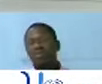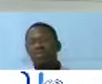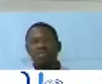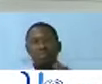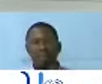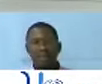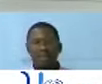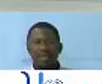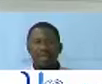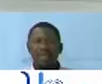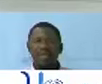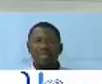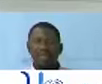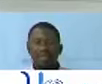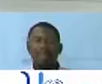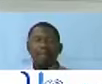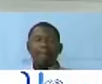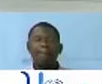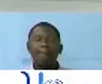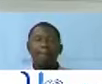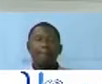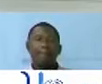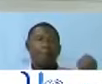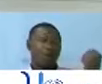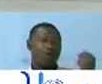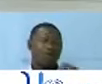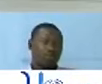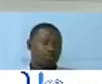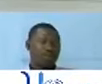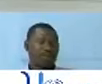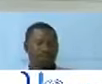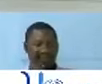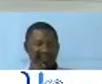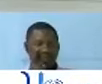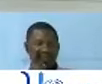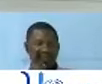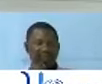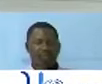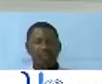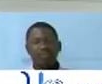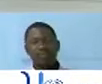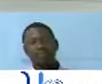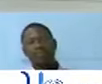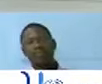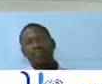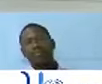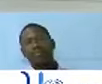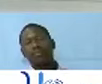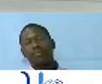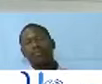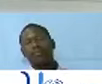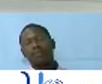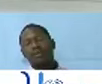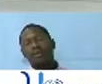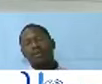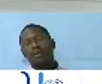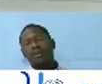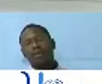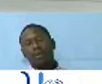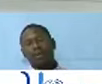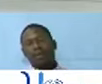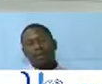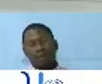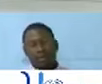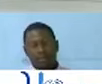himself. Ci yenn jamono sax day dal dina ko wéssi lu ben ci yoon ay juroom fi yoon yo xamné pour tout lo xamné ni dana ko mëna